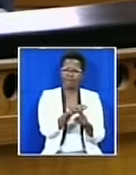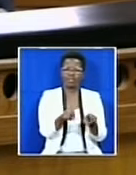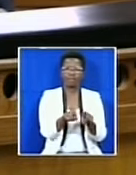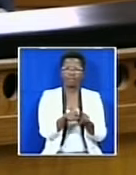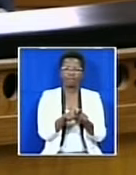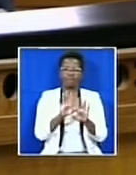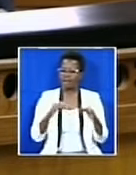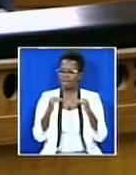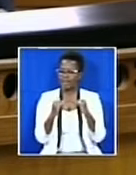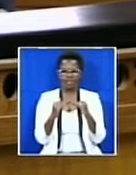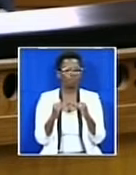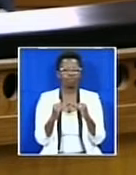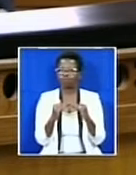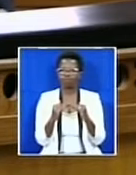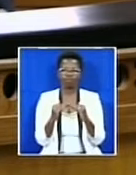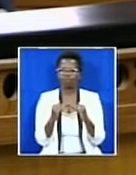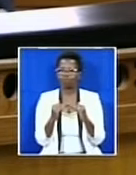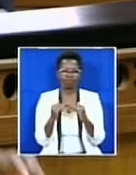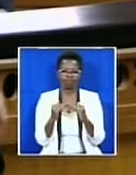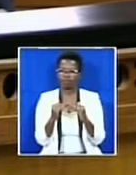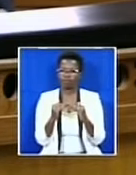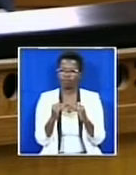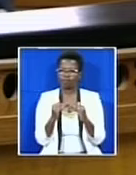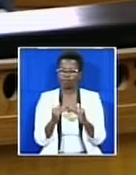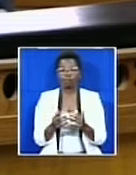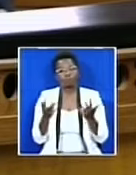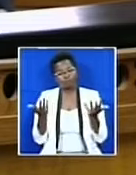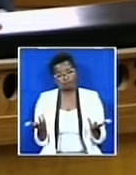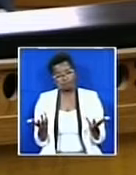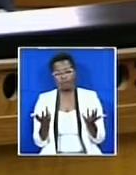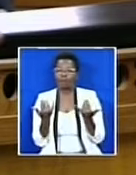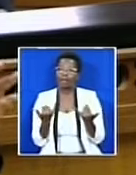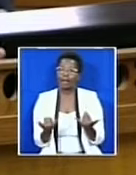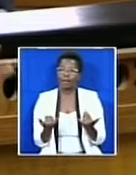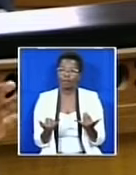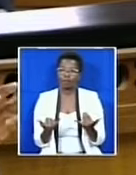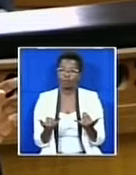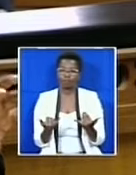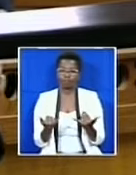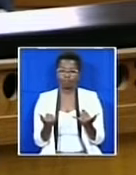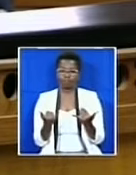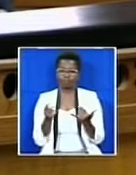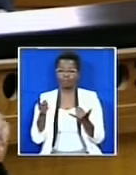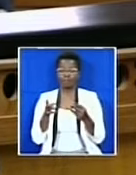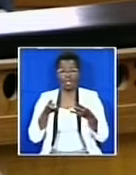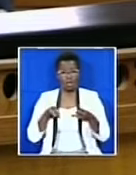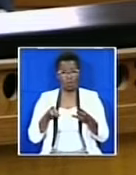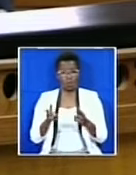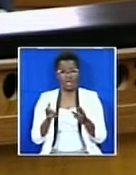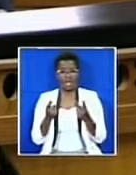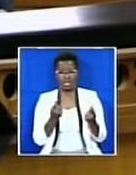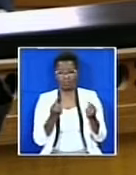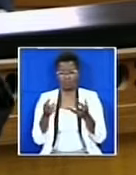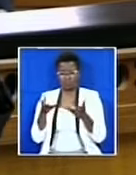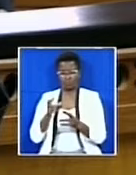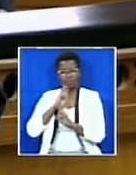fairness at all. Now, the manner in which, therefore, the report comes in